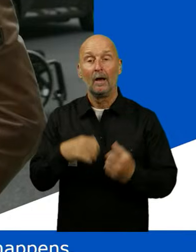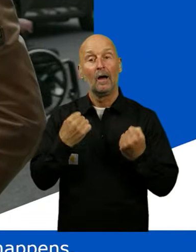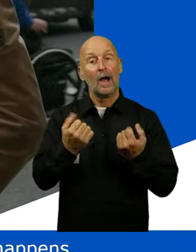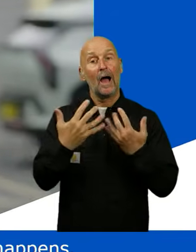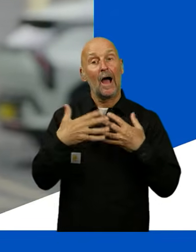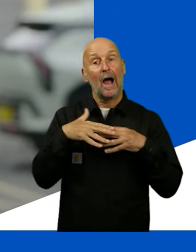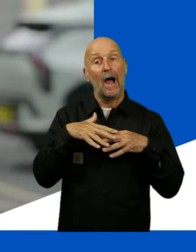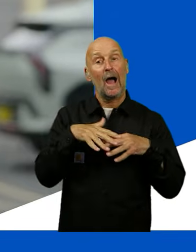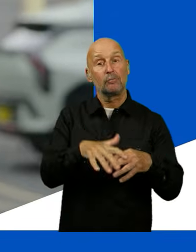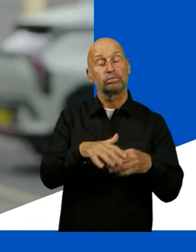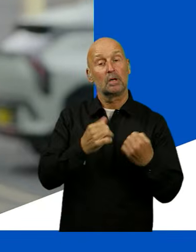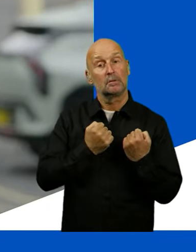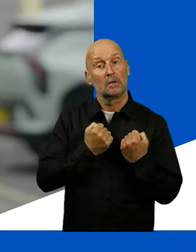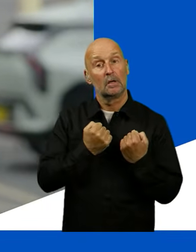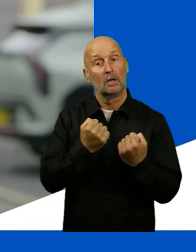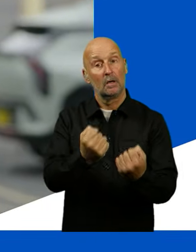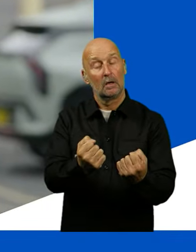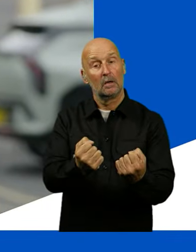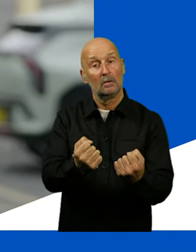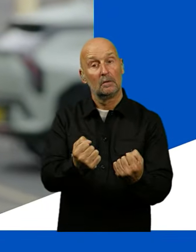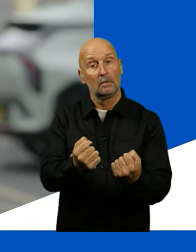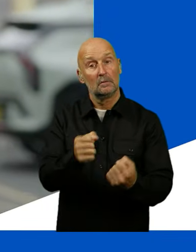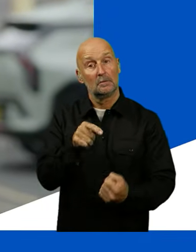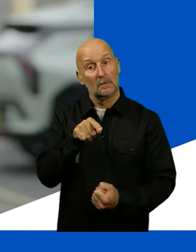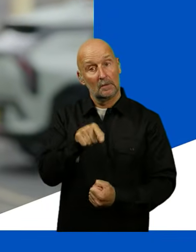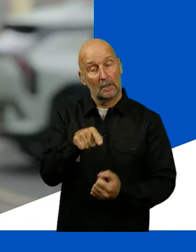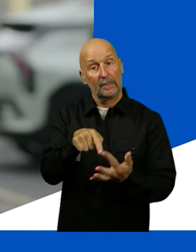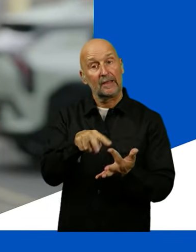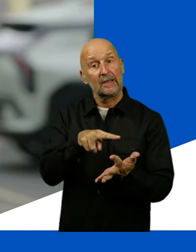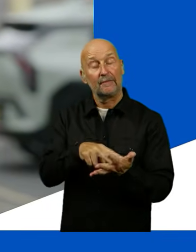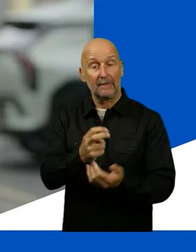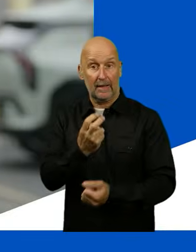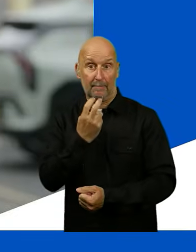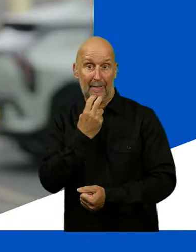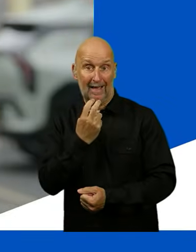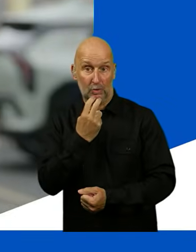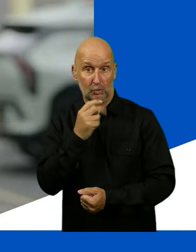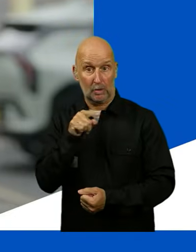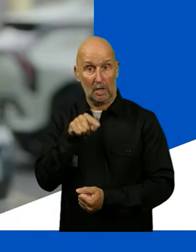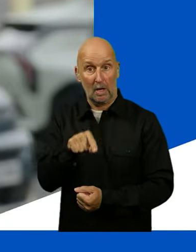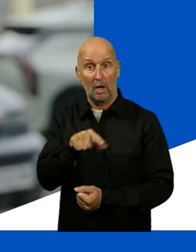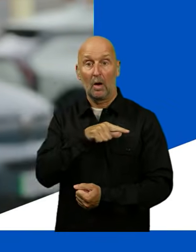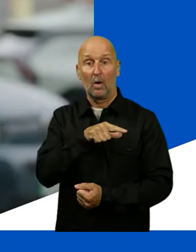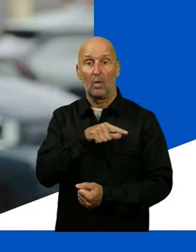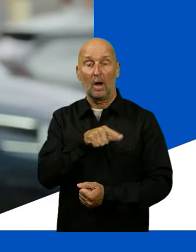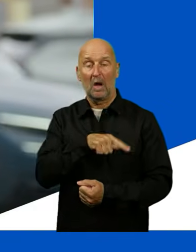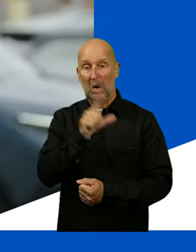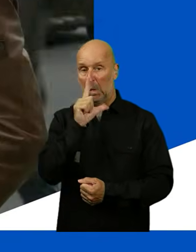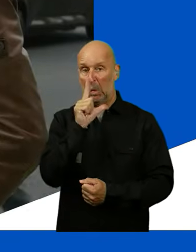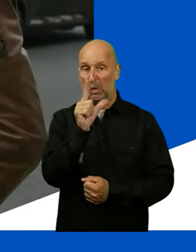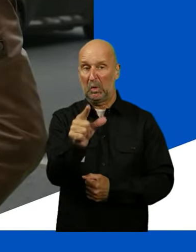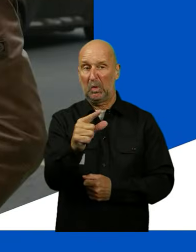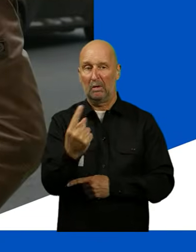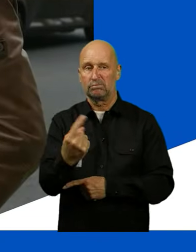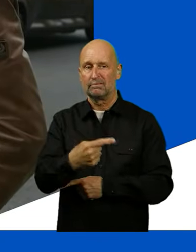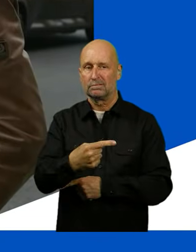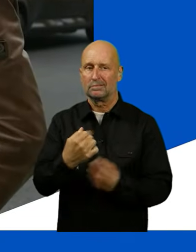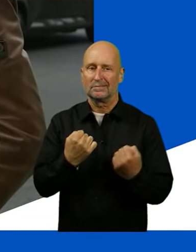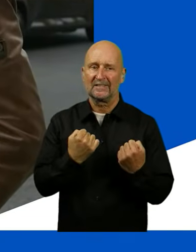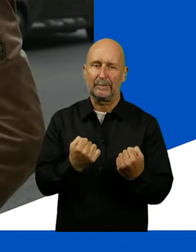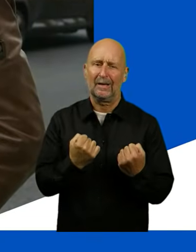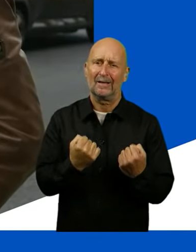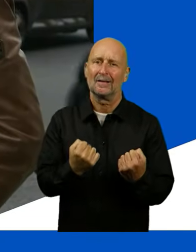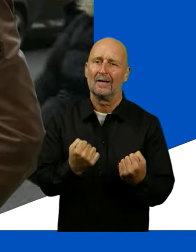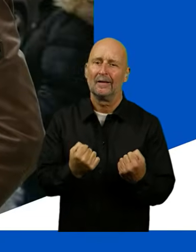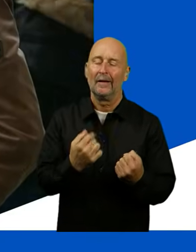hybrid vehicle at the moment, I've noticed that when I'm using the EV battery that there is a noticeable drop in terms of performance and speed, so it's just kind of, I guess,